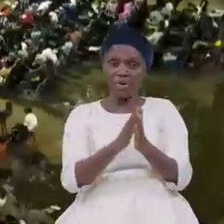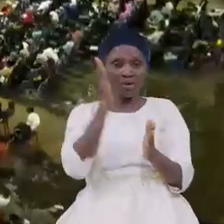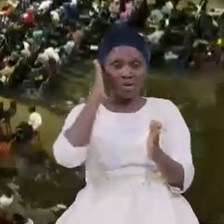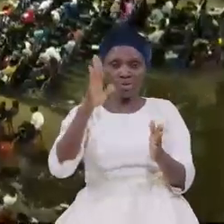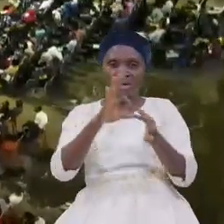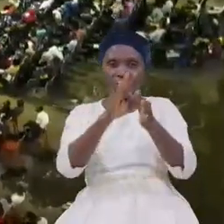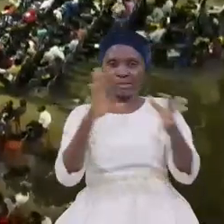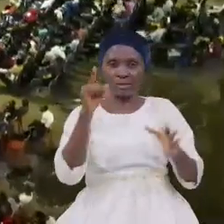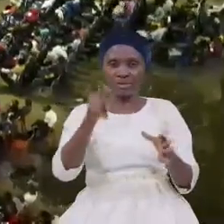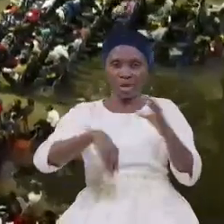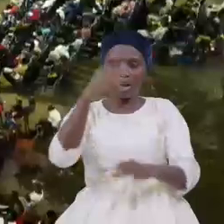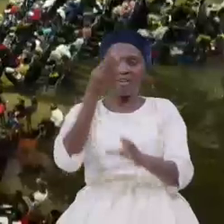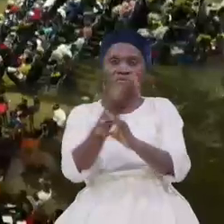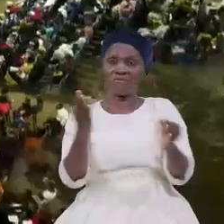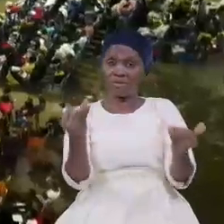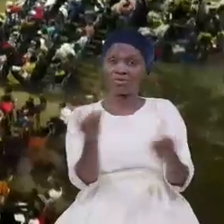And everything he has stolen,